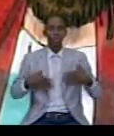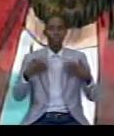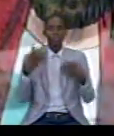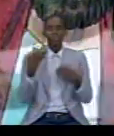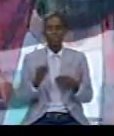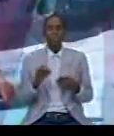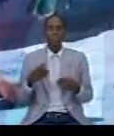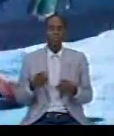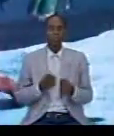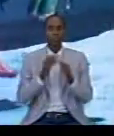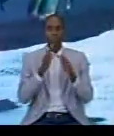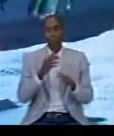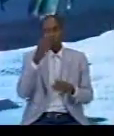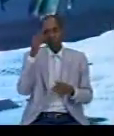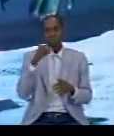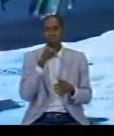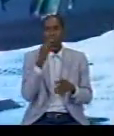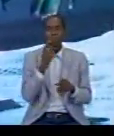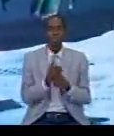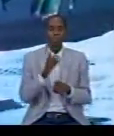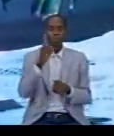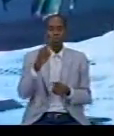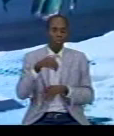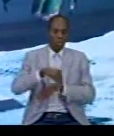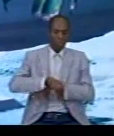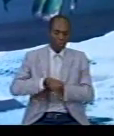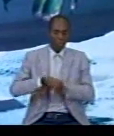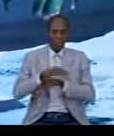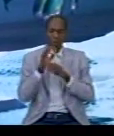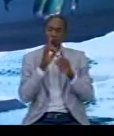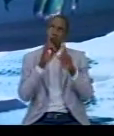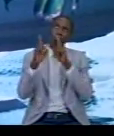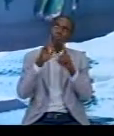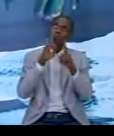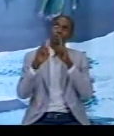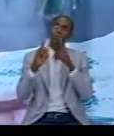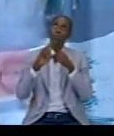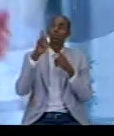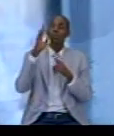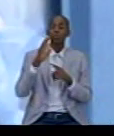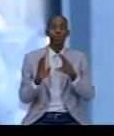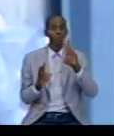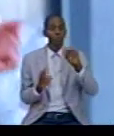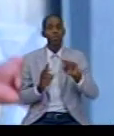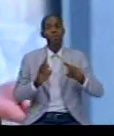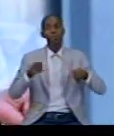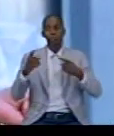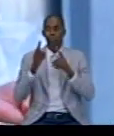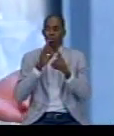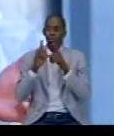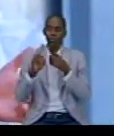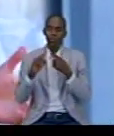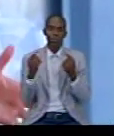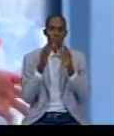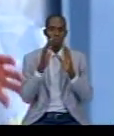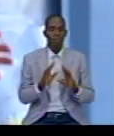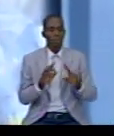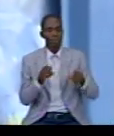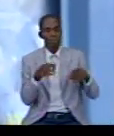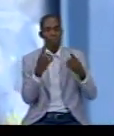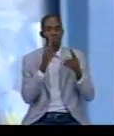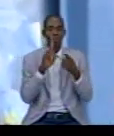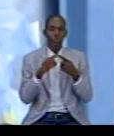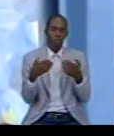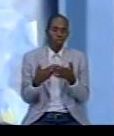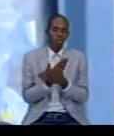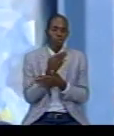just a one-sided life of talking to God and talking to God and talking to God alone. Go and talk to the sinners. Go and talk to the new